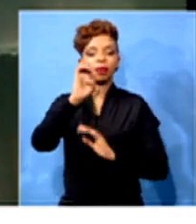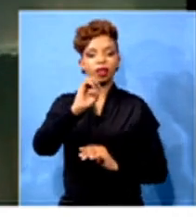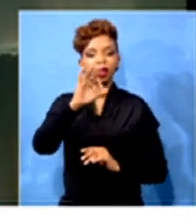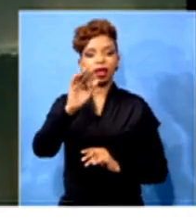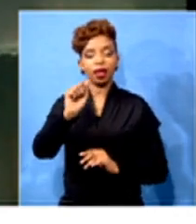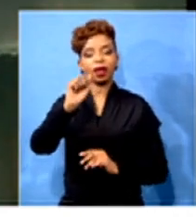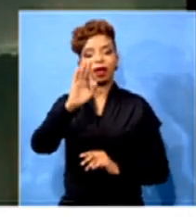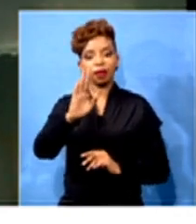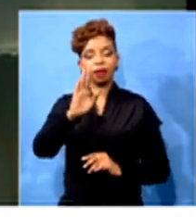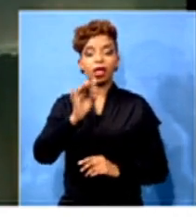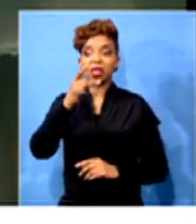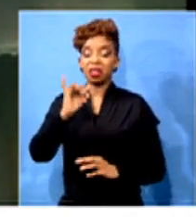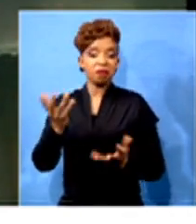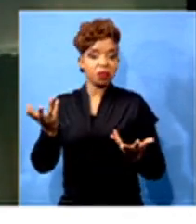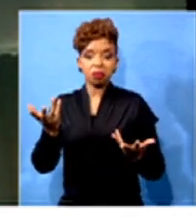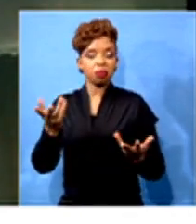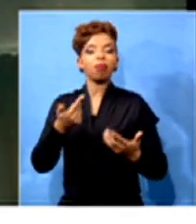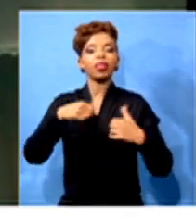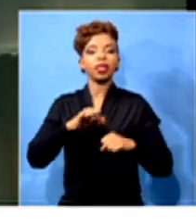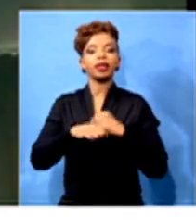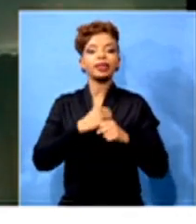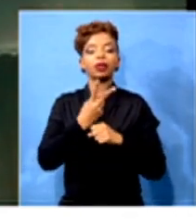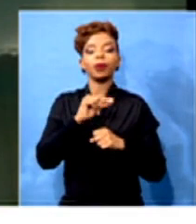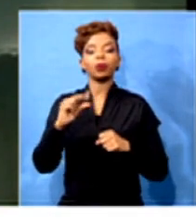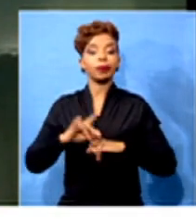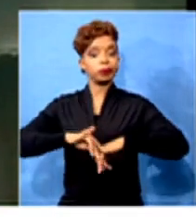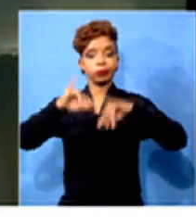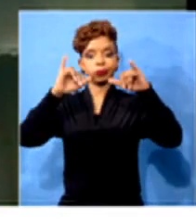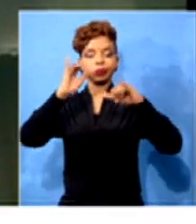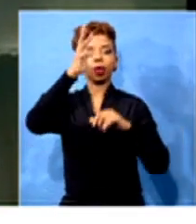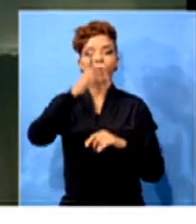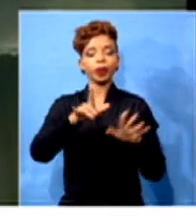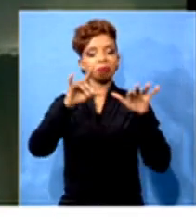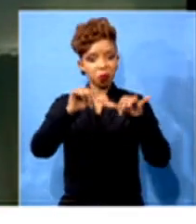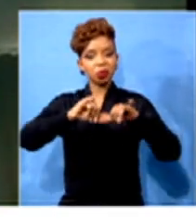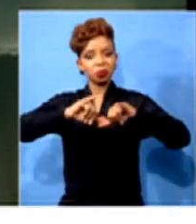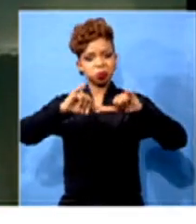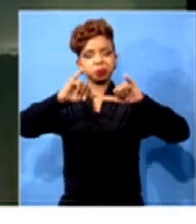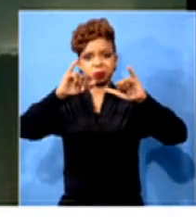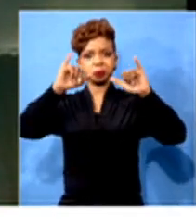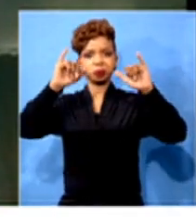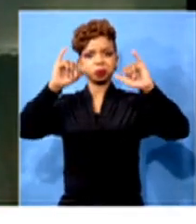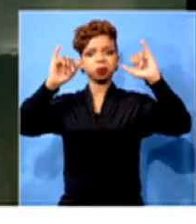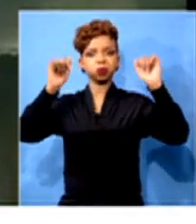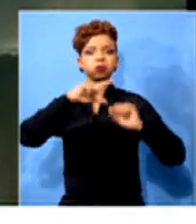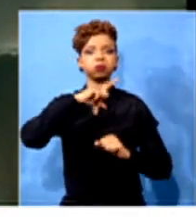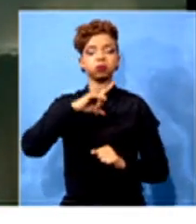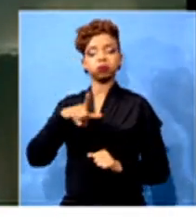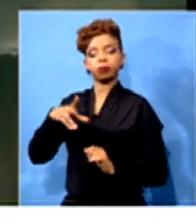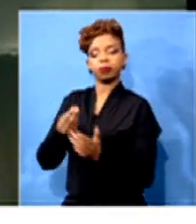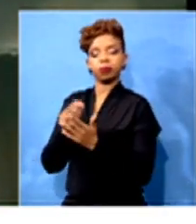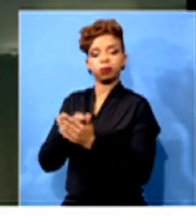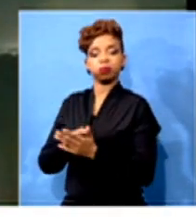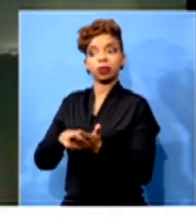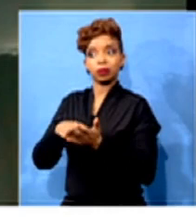it could be worse than 2020, and obviously continuing to get worse as the demand in the economy grows